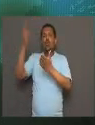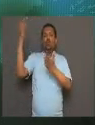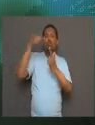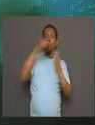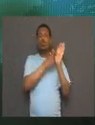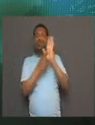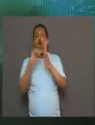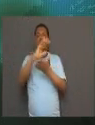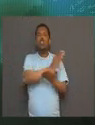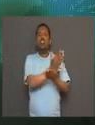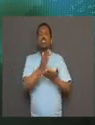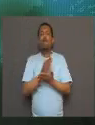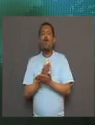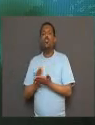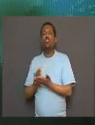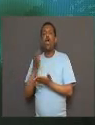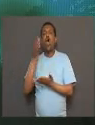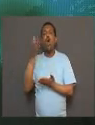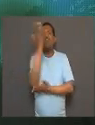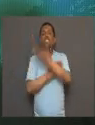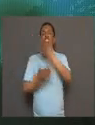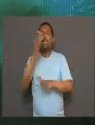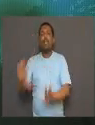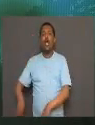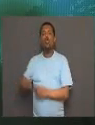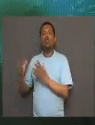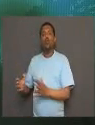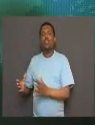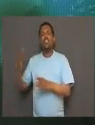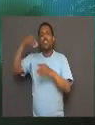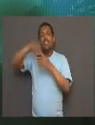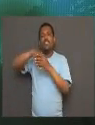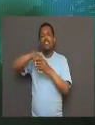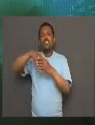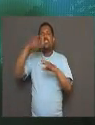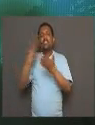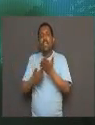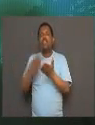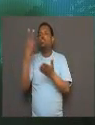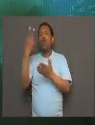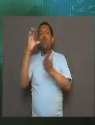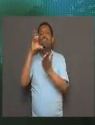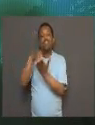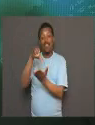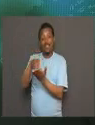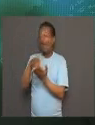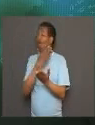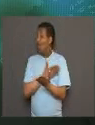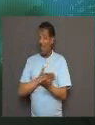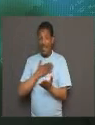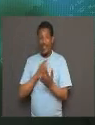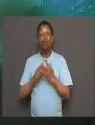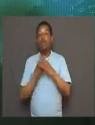the distribution of disabled students in these 2 cities. Please